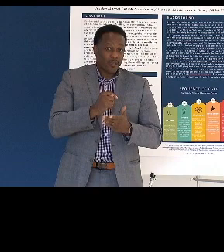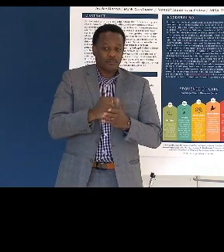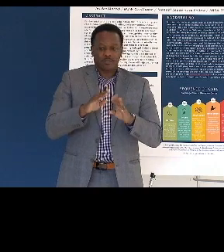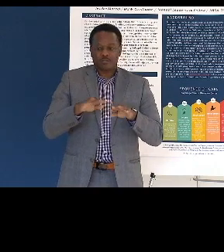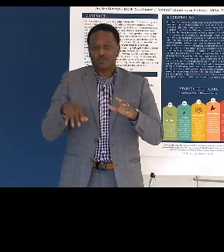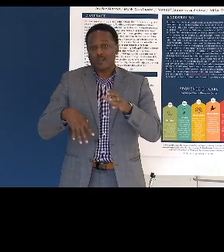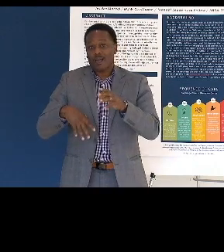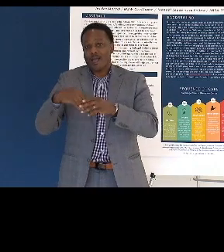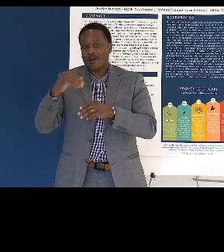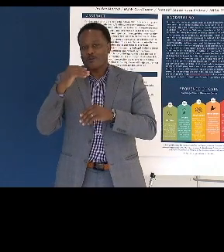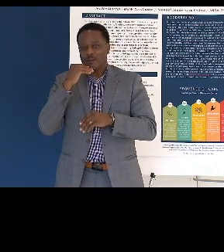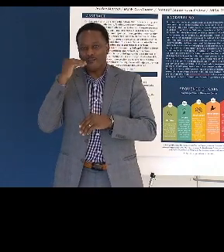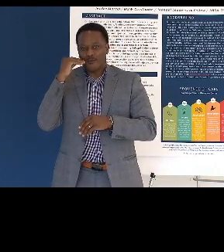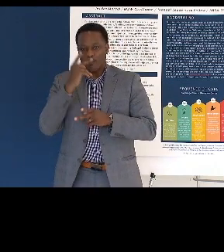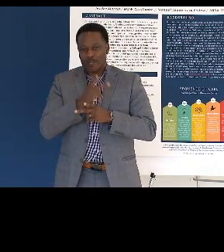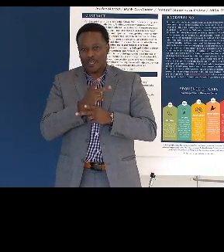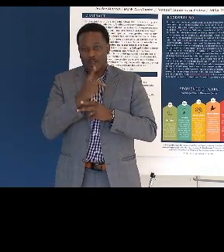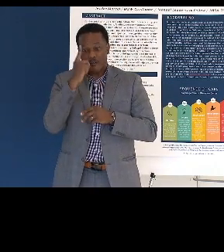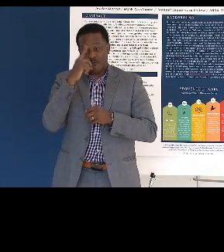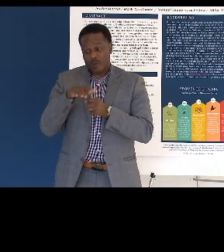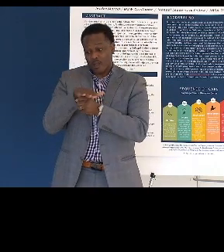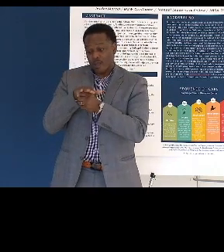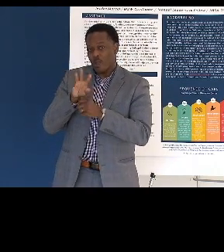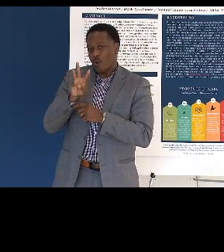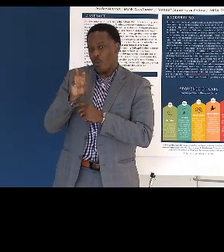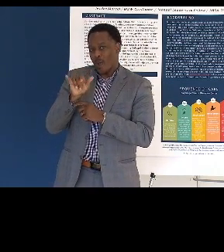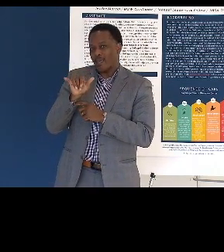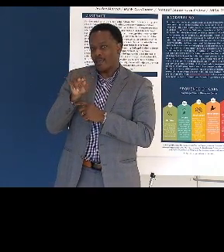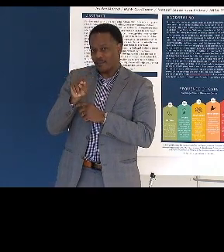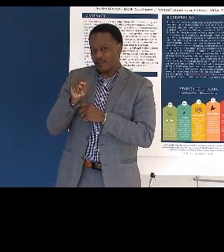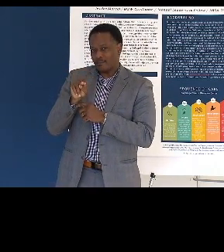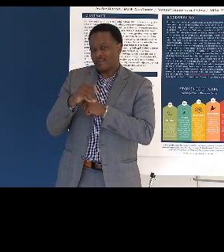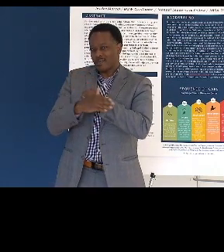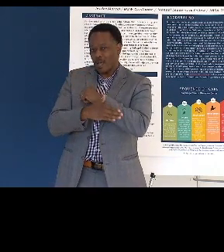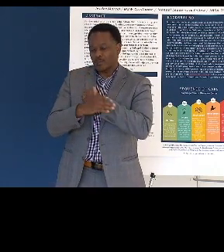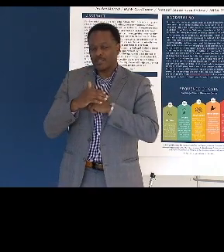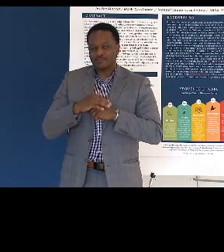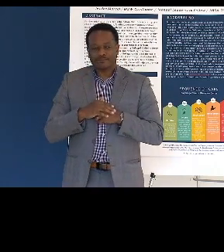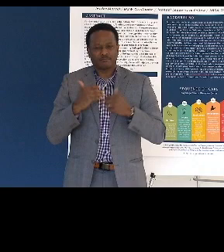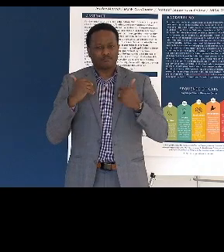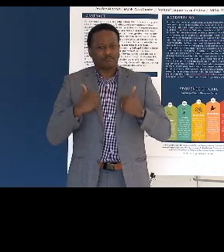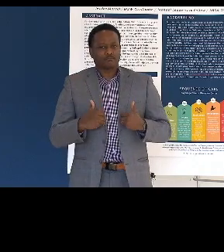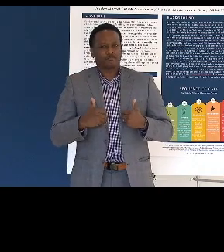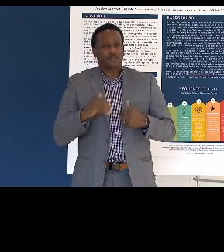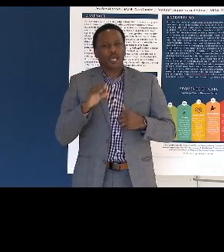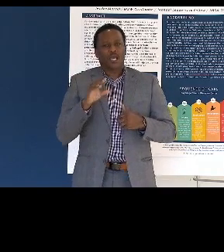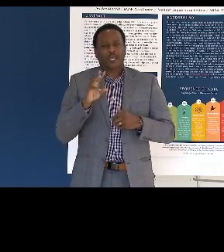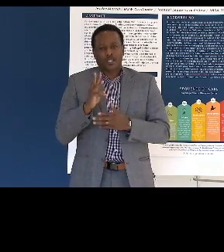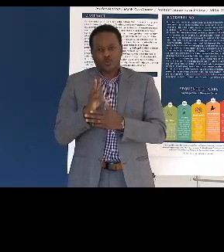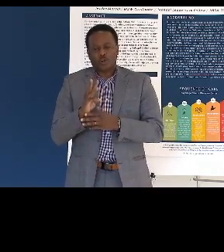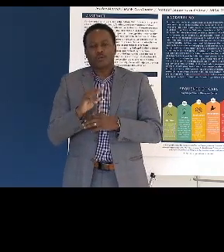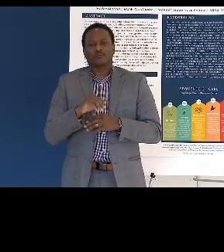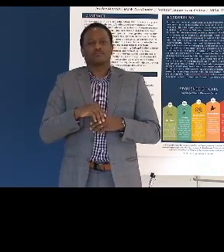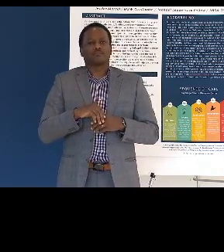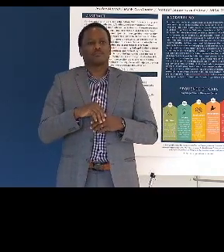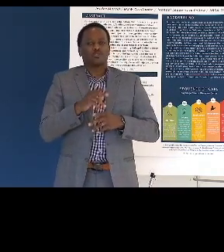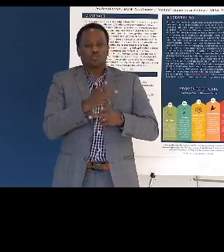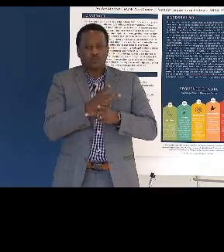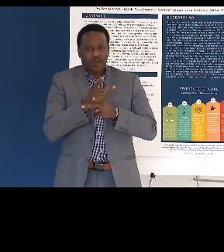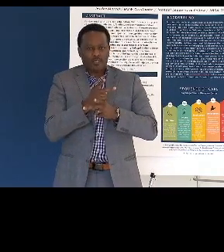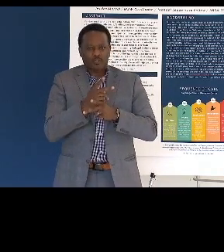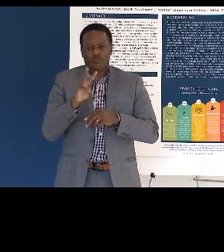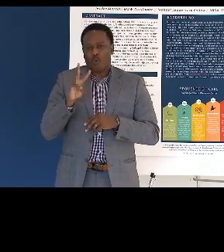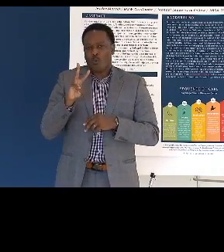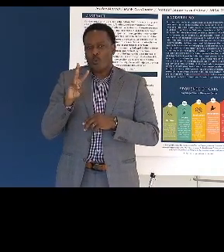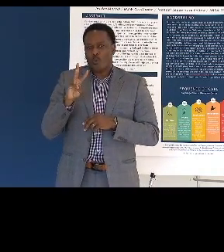care for Wayne County. So I've been a caseworker and a supervisor for 6.5 years at Wayne County Children's